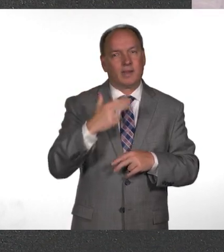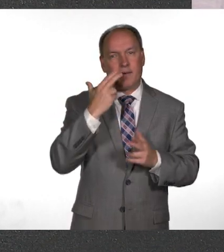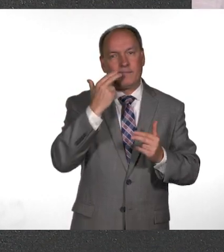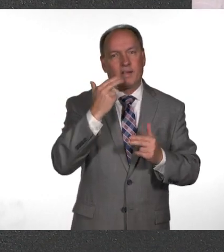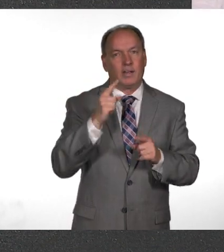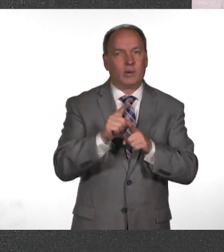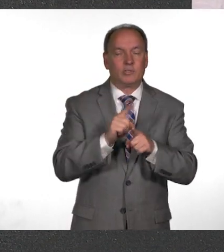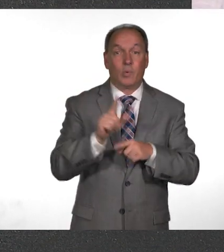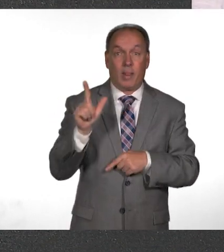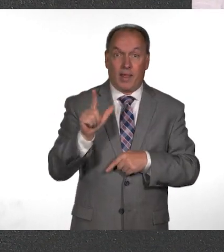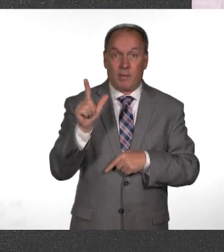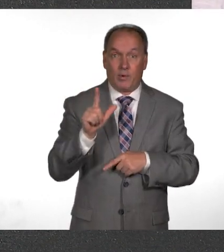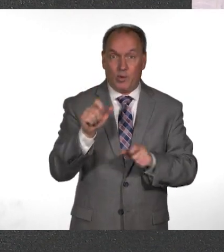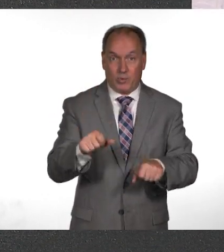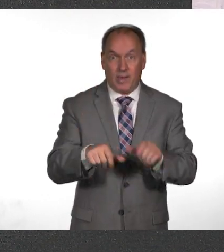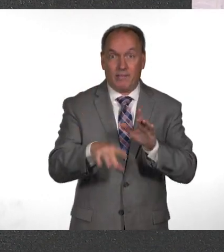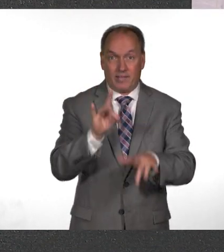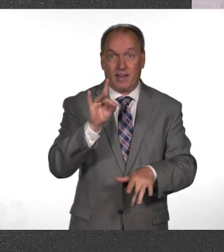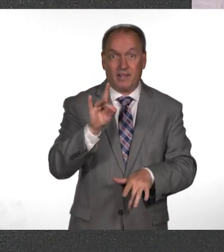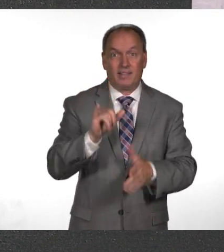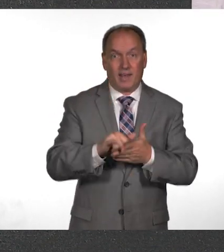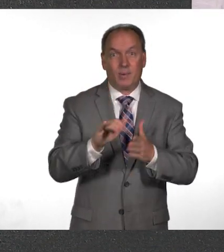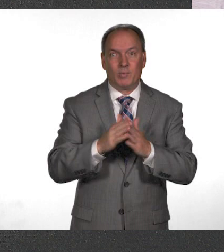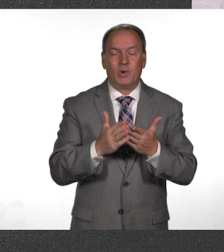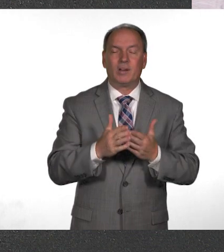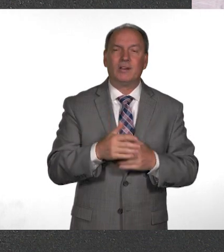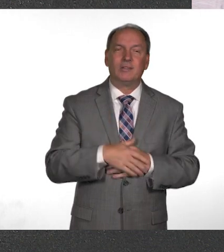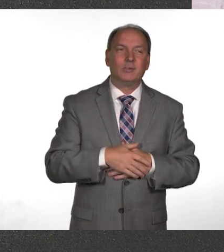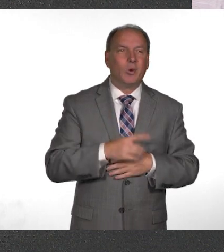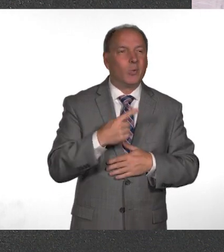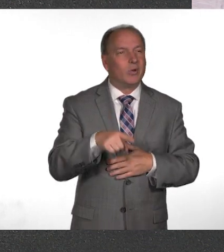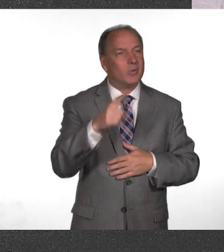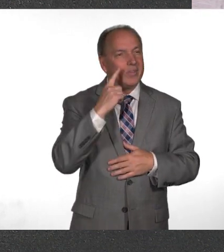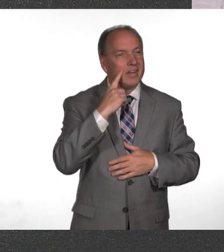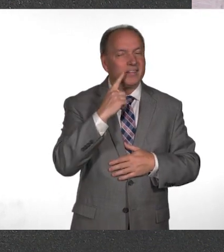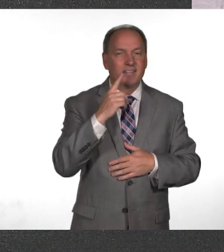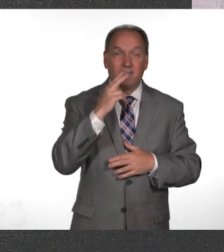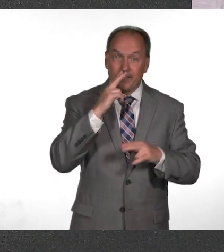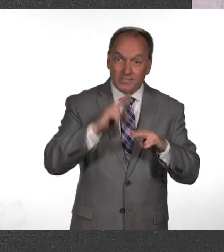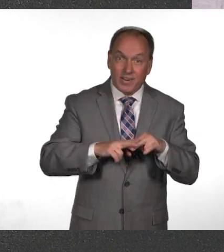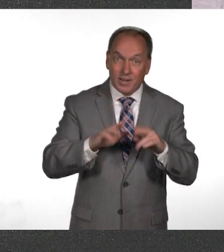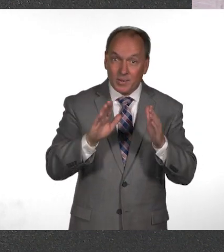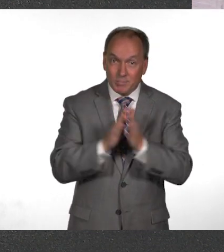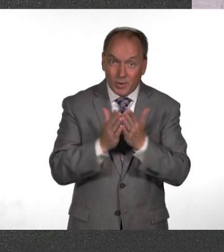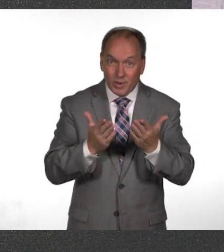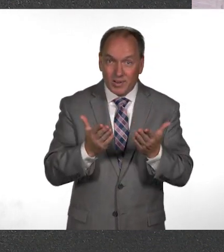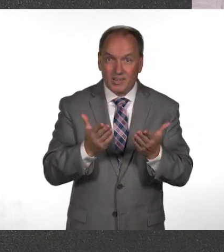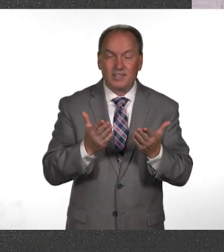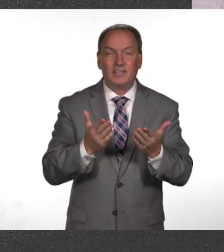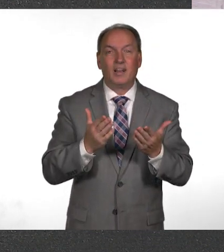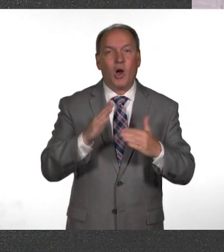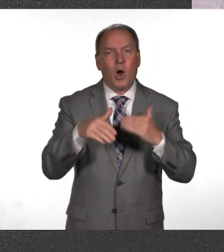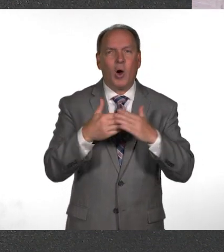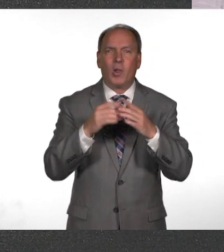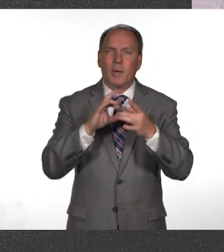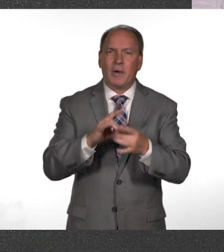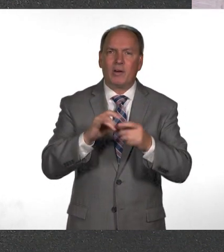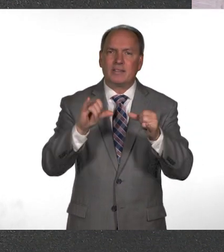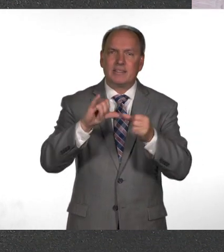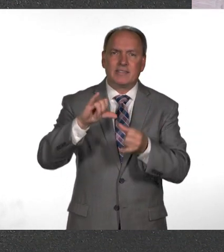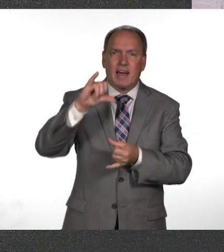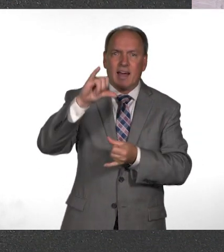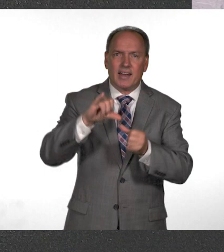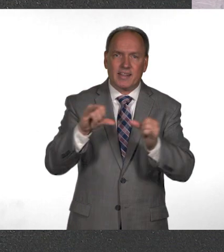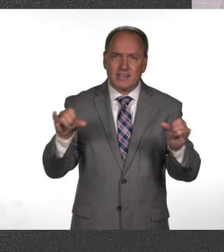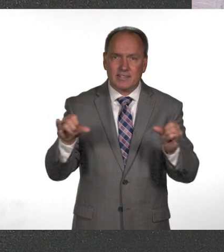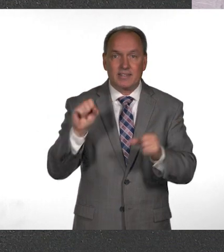too. Great Mo Willems books. So what did you think? Wasn't that a fun book? And it was all about sizes, just like when we were talking